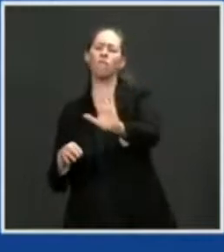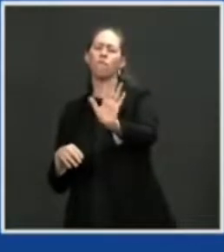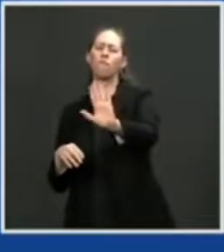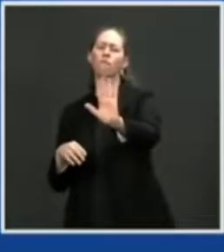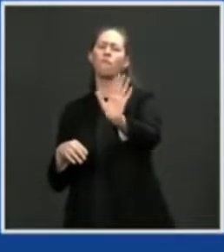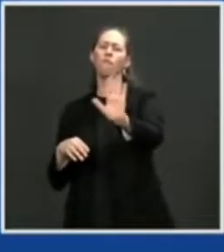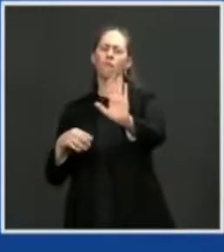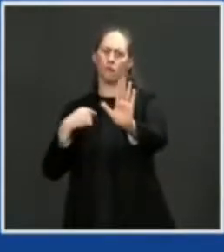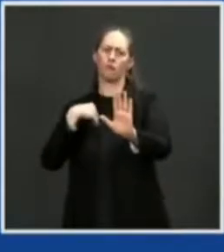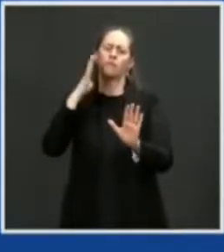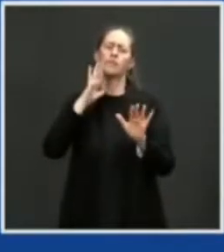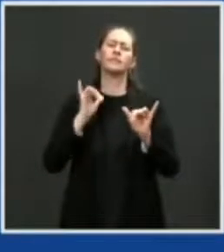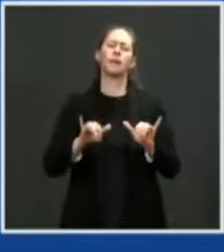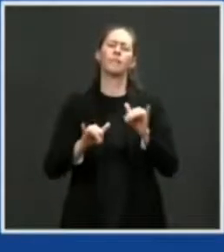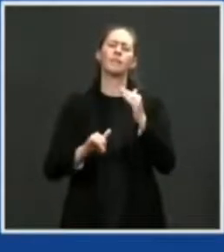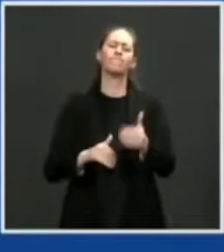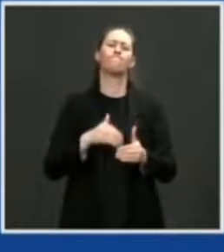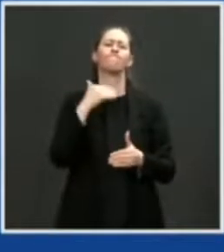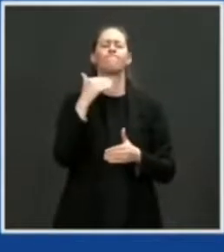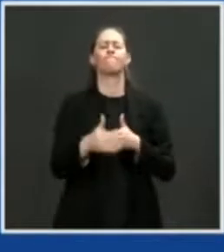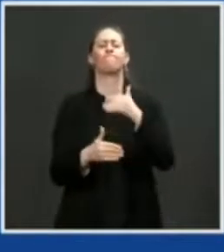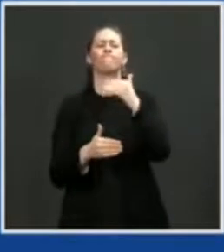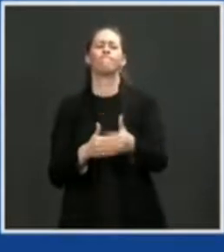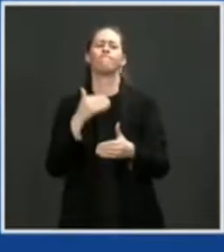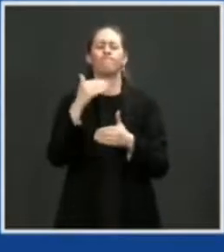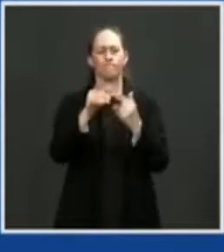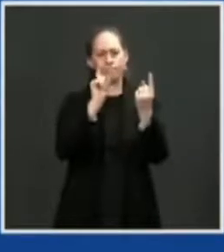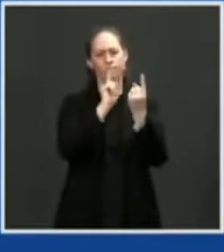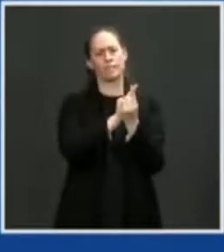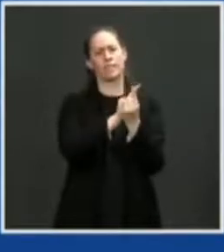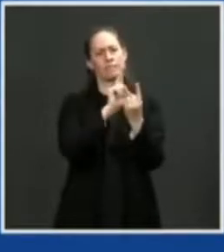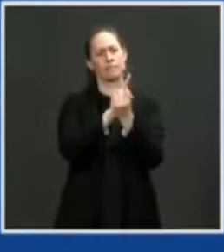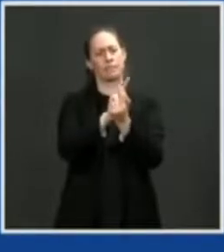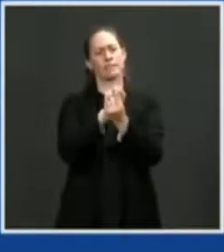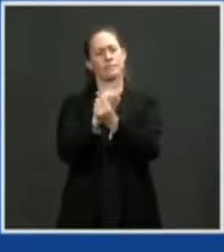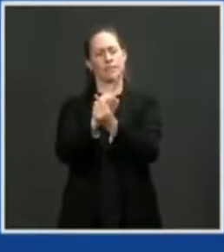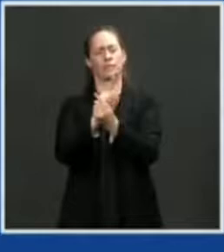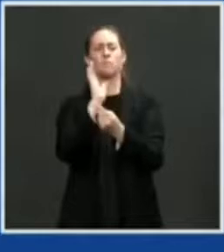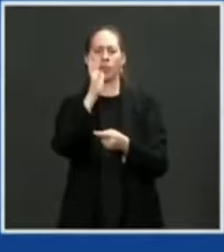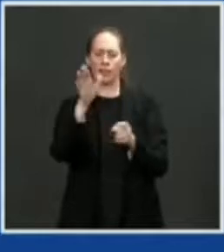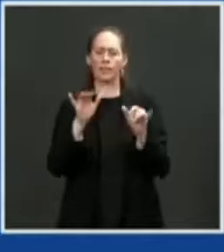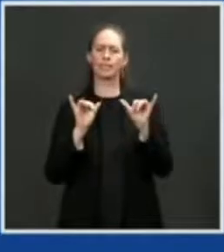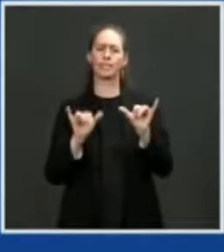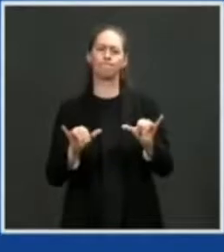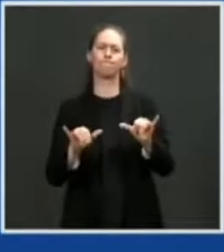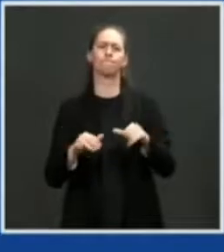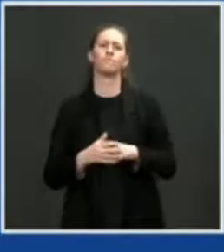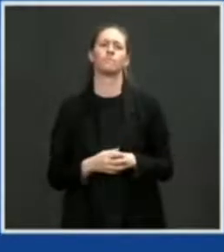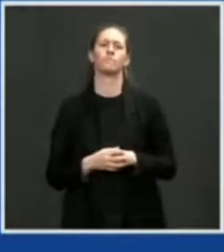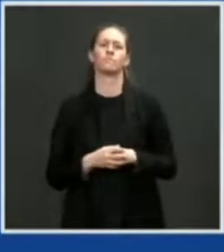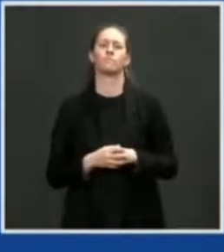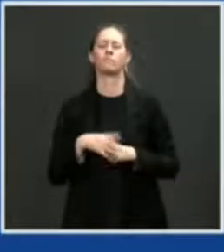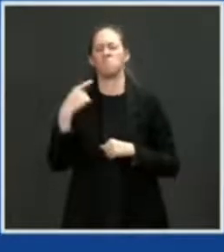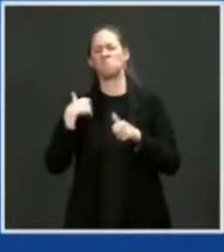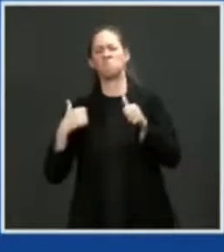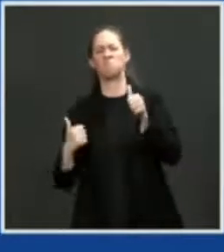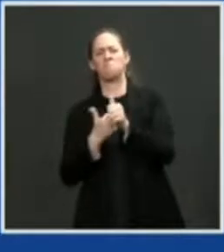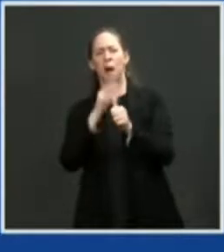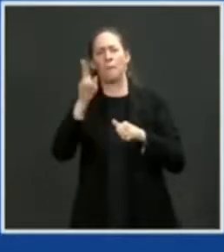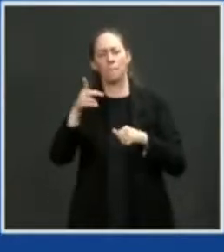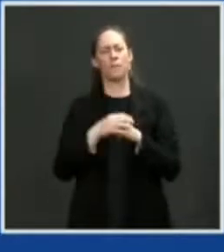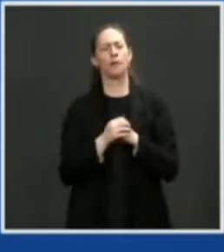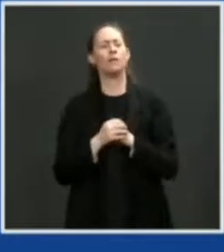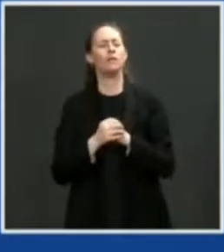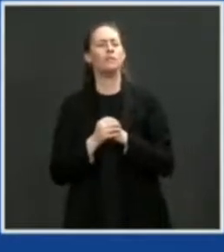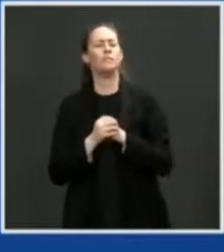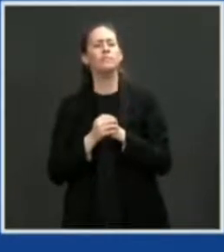as they come. Follow up, Mr. President. Can your presidency be a success if you can't make progress on those